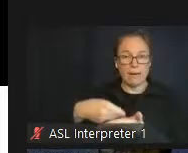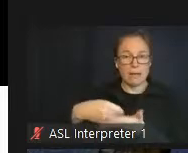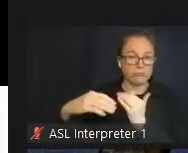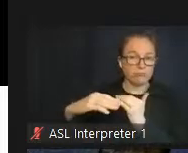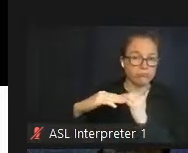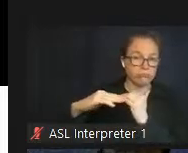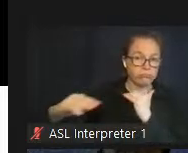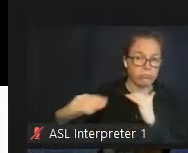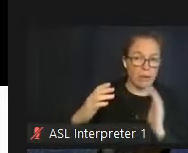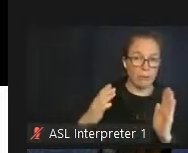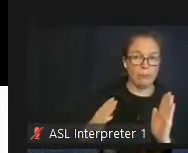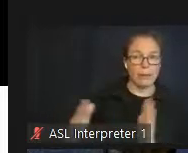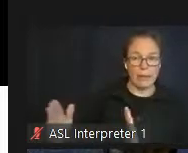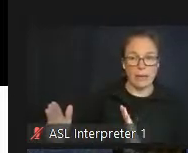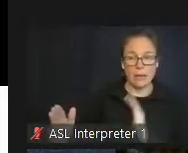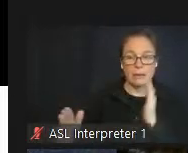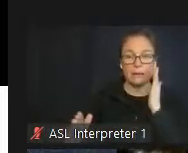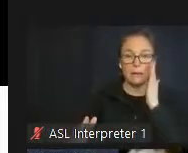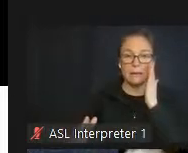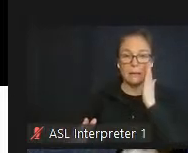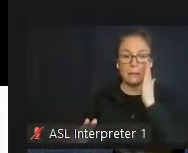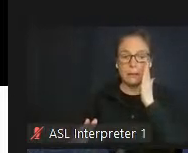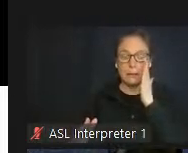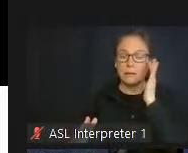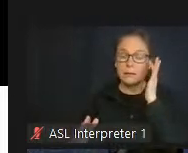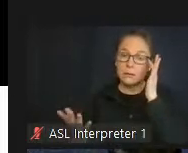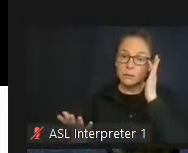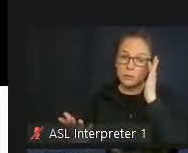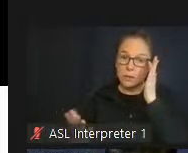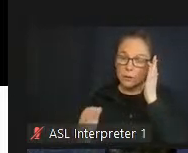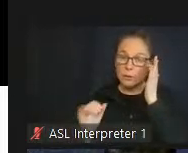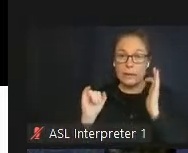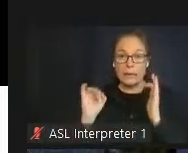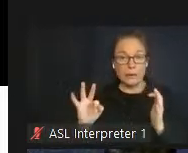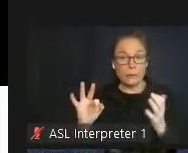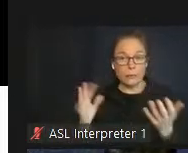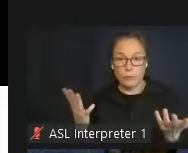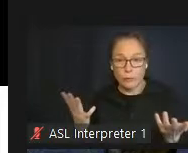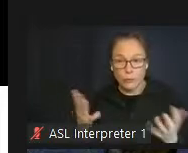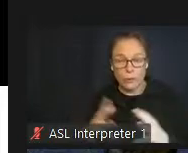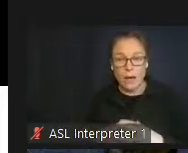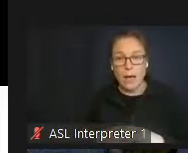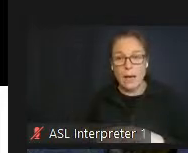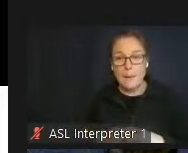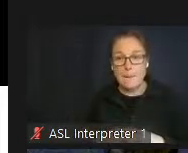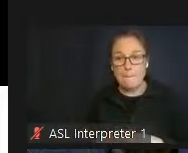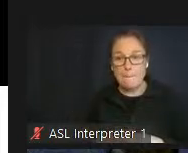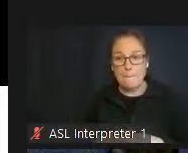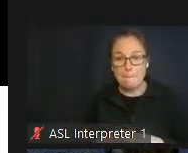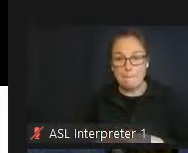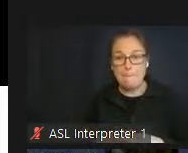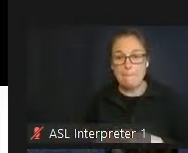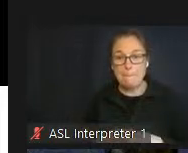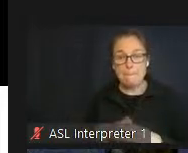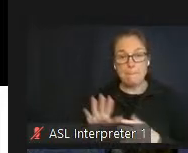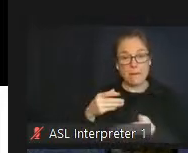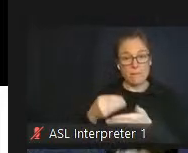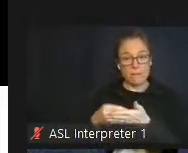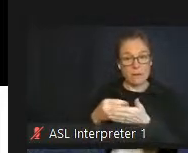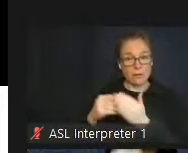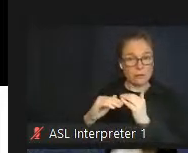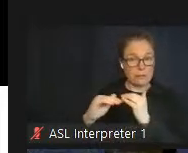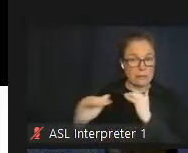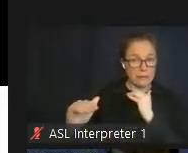plan. So if there are aspects of financial sustainability plan,